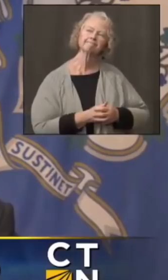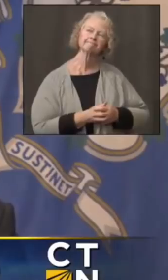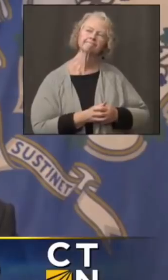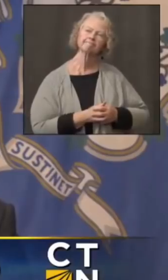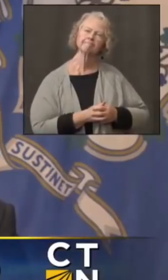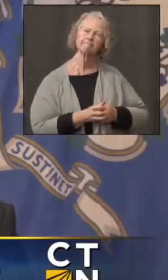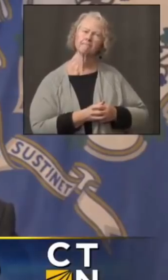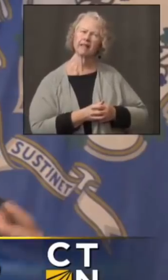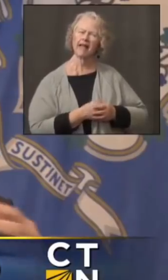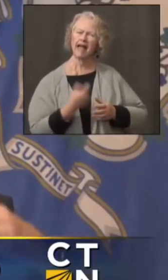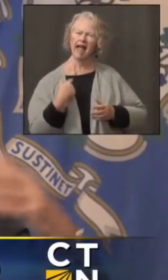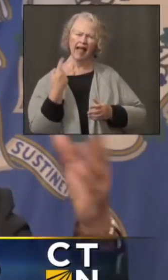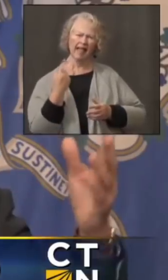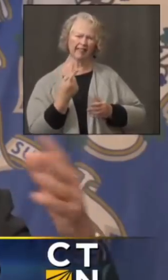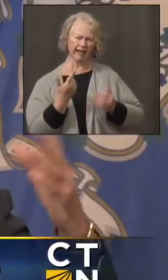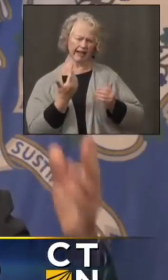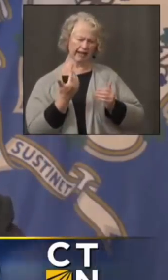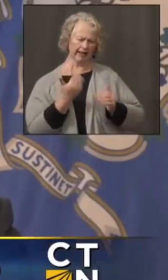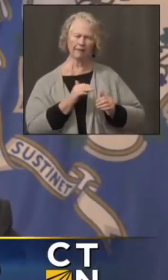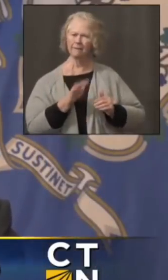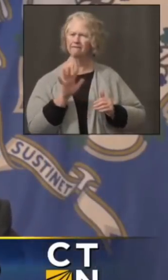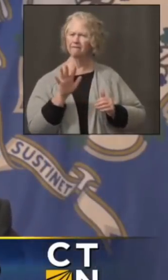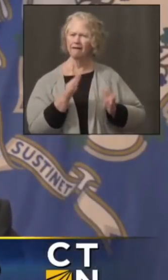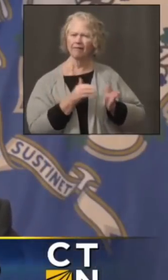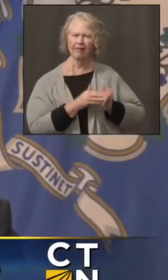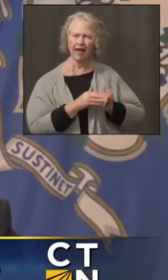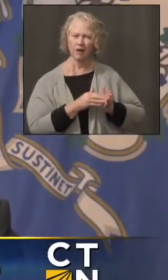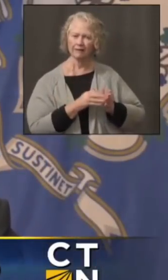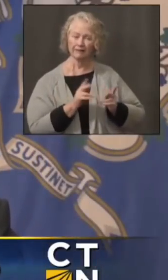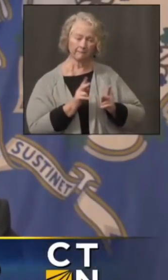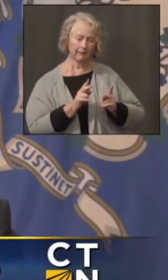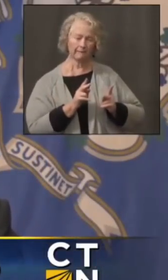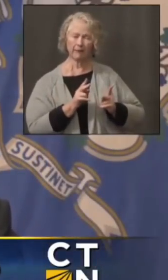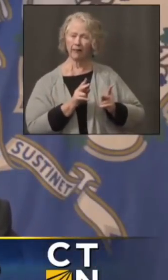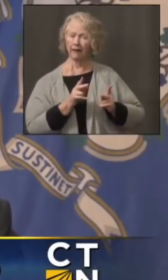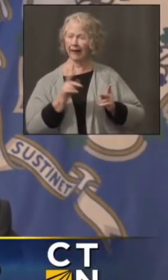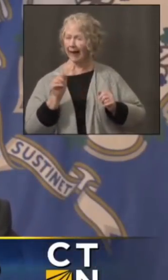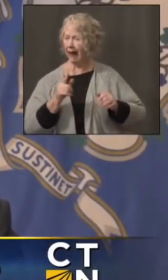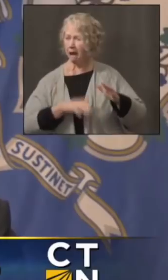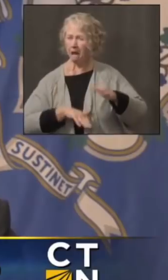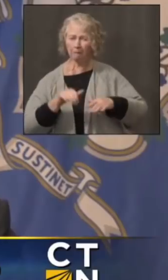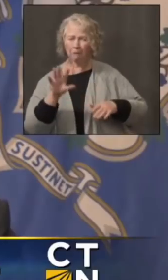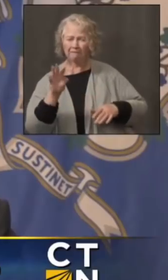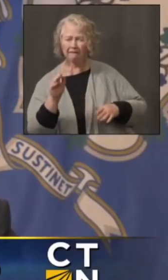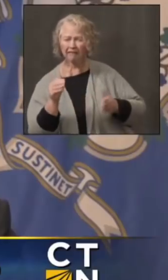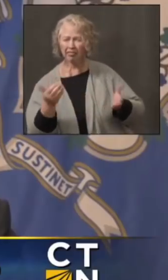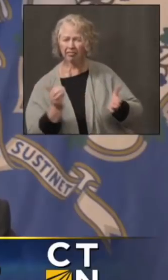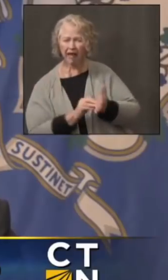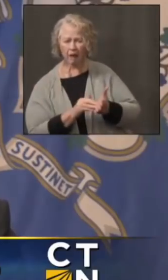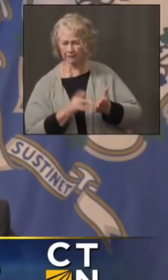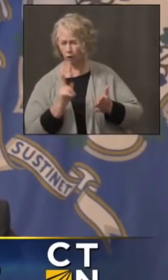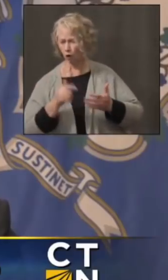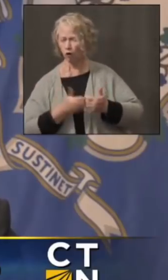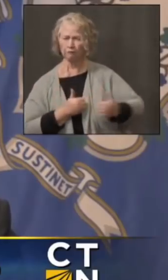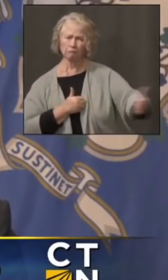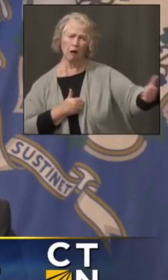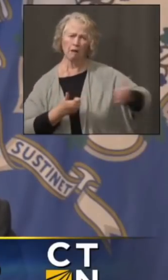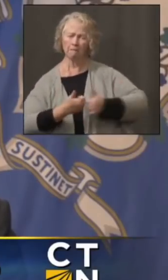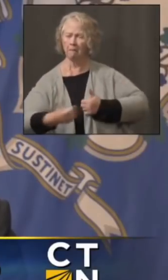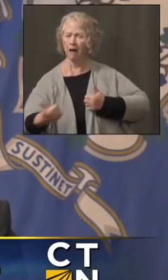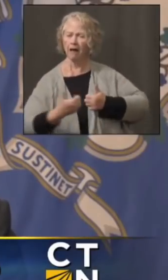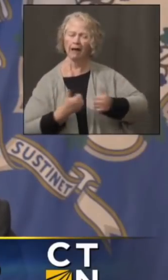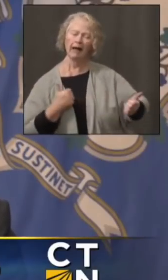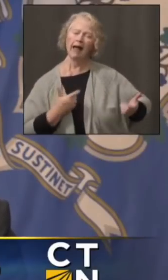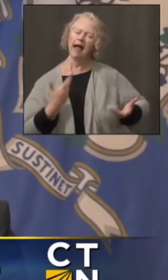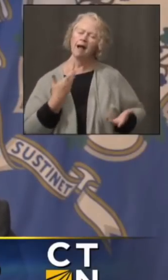than 5,000 people in a stadium that holds 10 times that number. There will be distance and mass, but maybe Paul